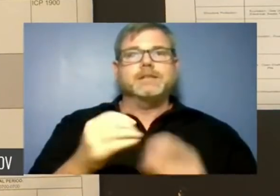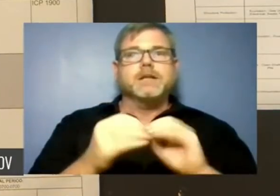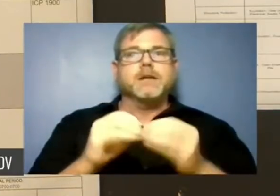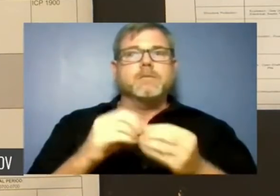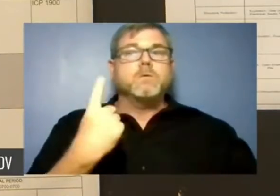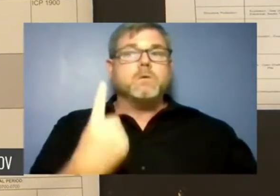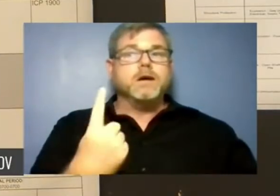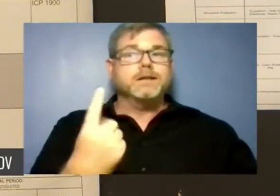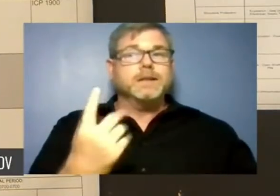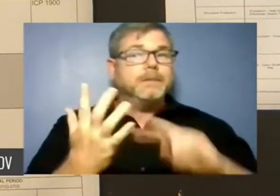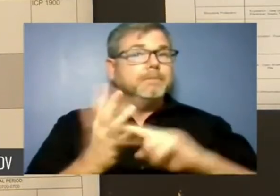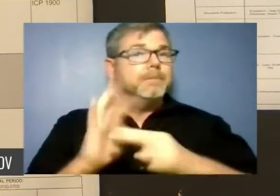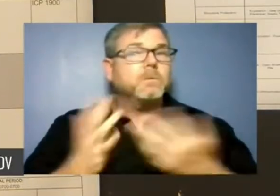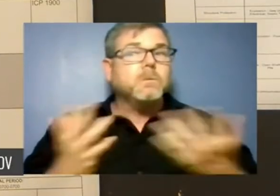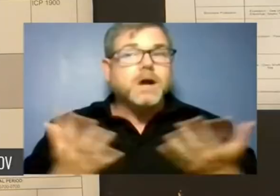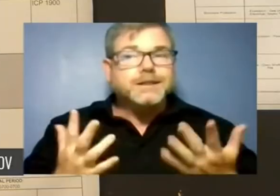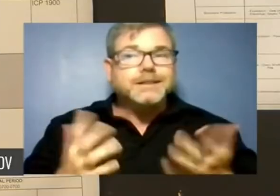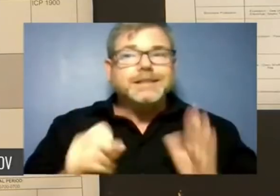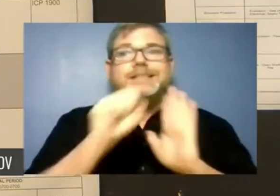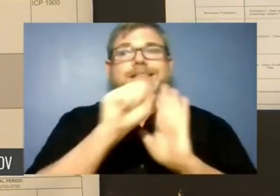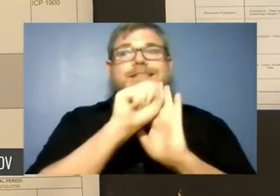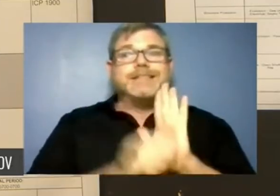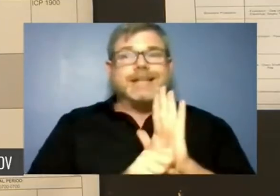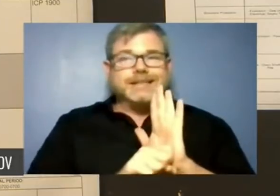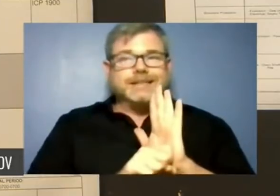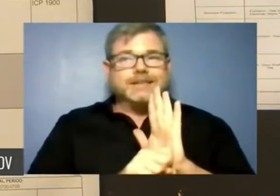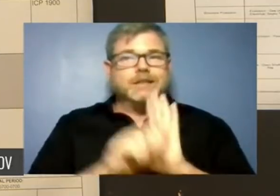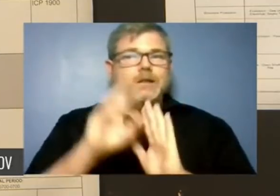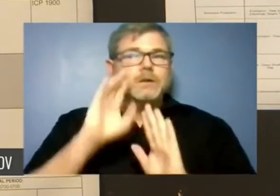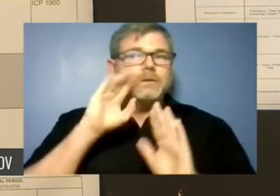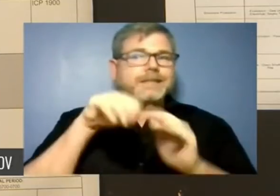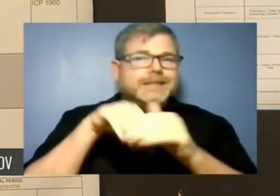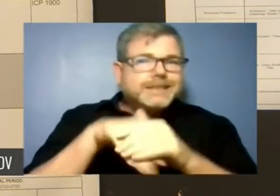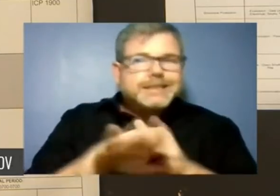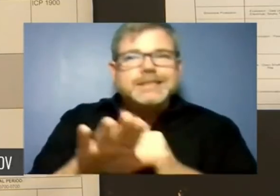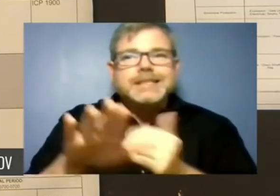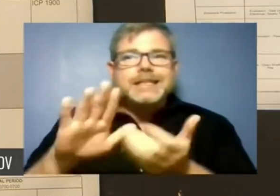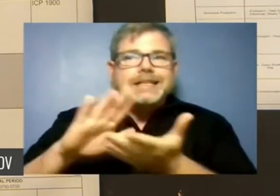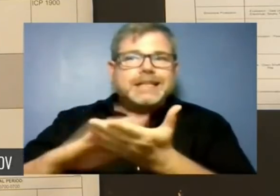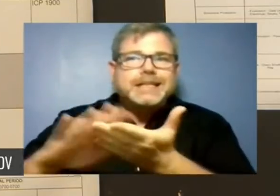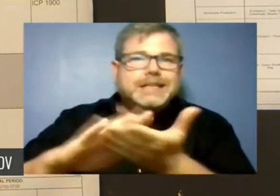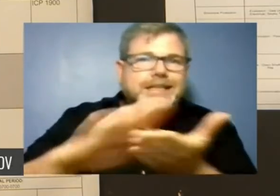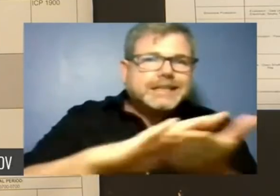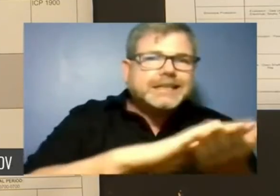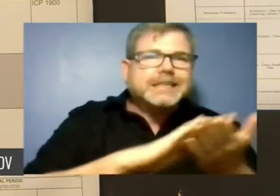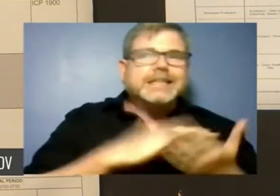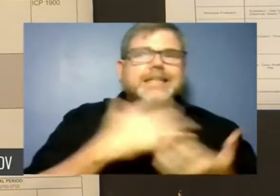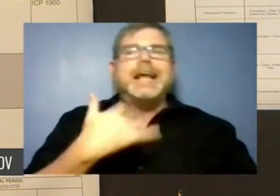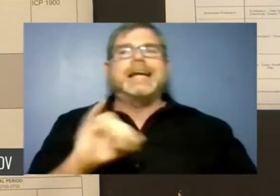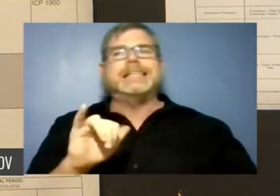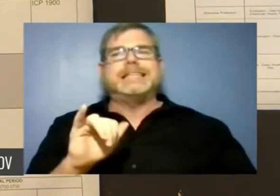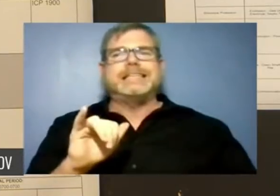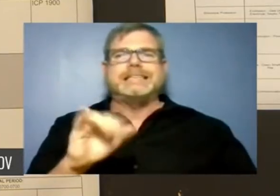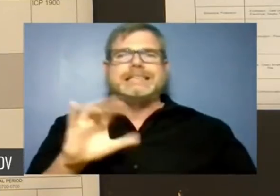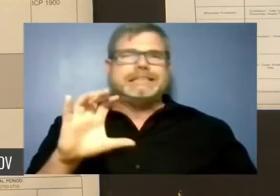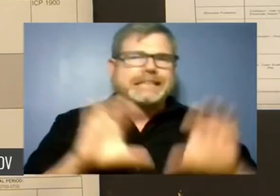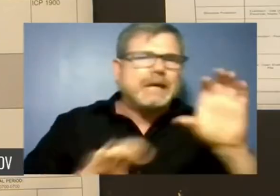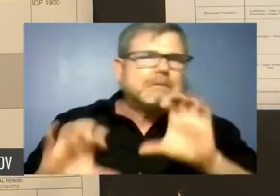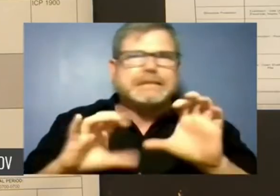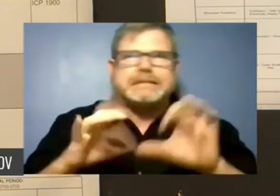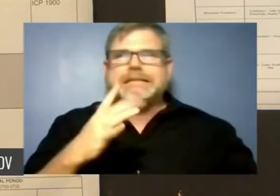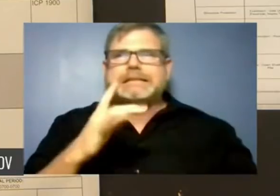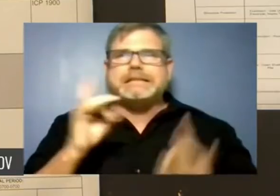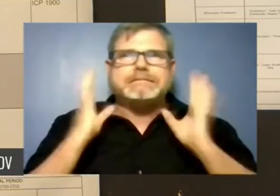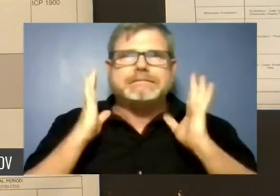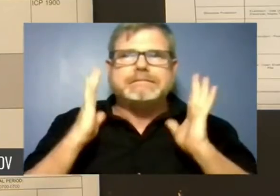materials, things like solvents and things like that. After that process is done, which I'm told